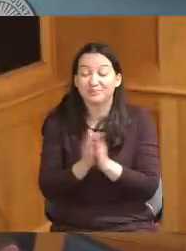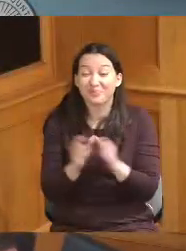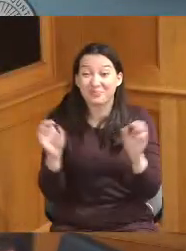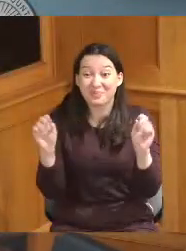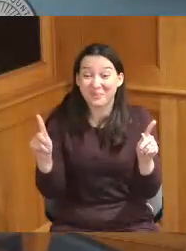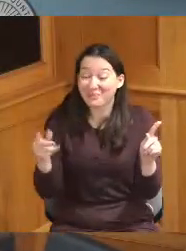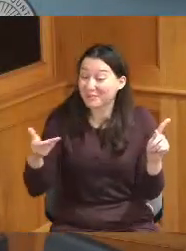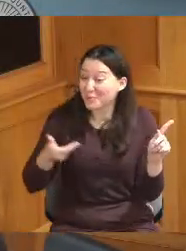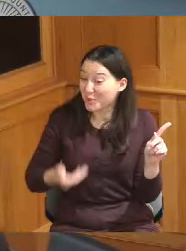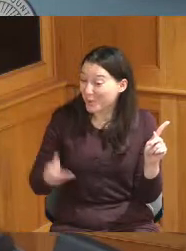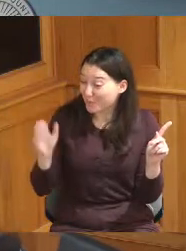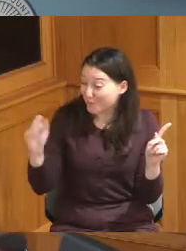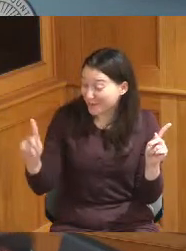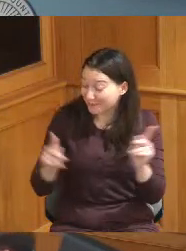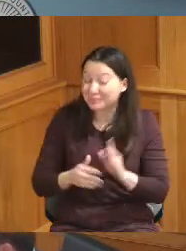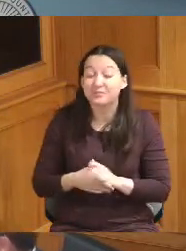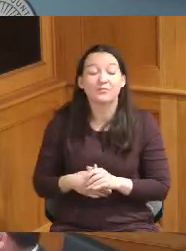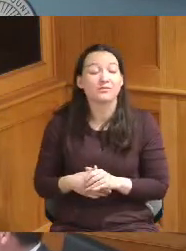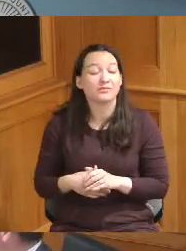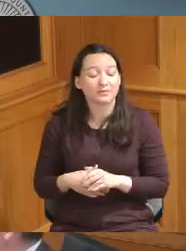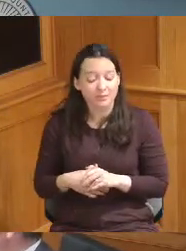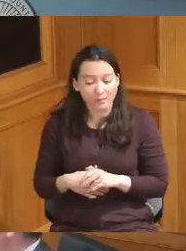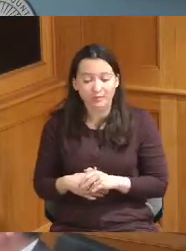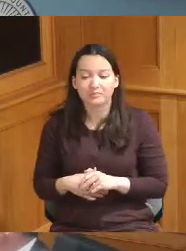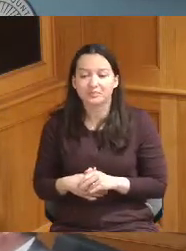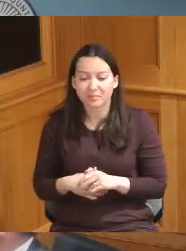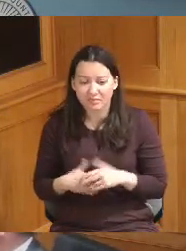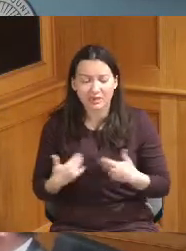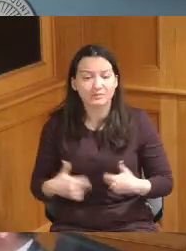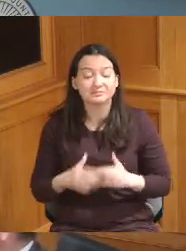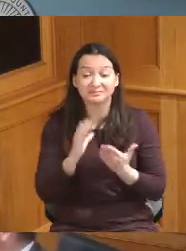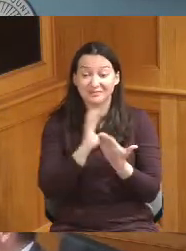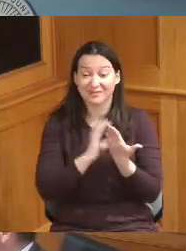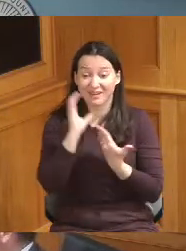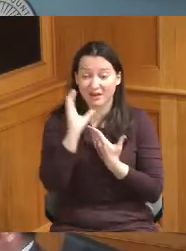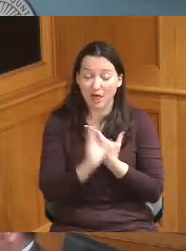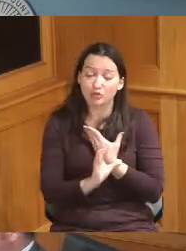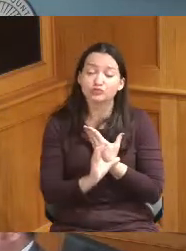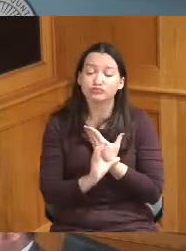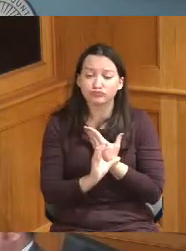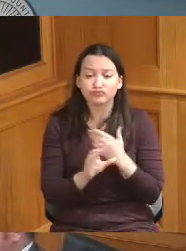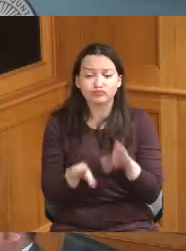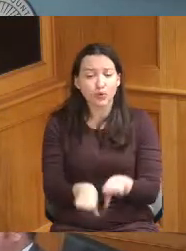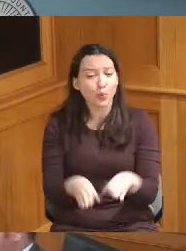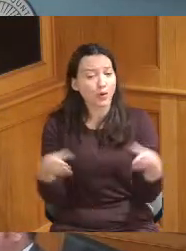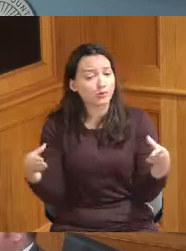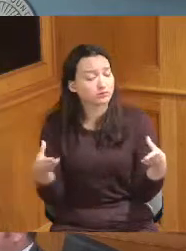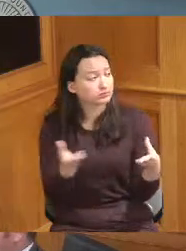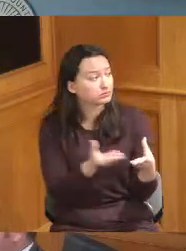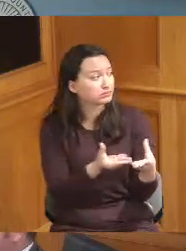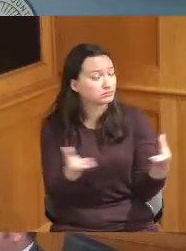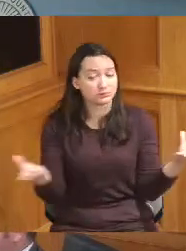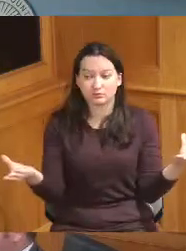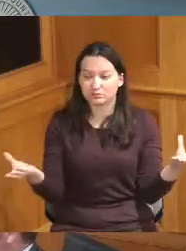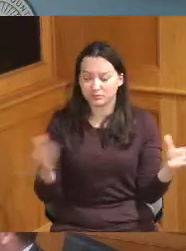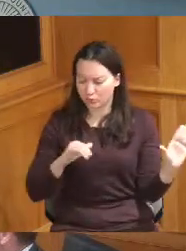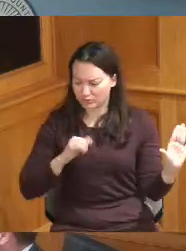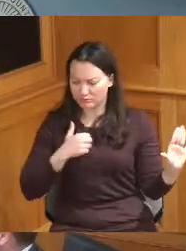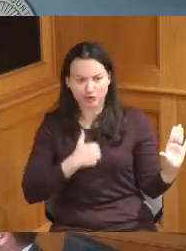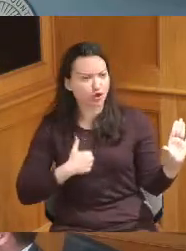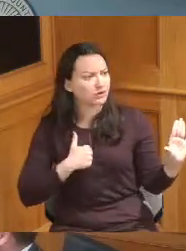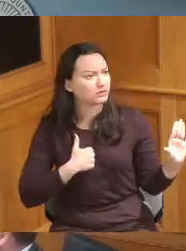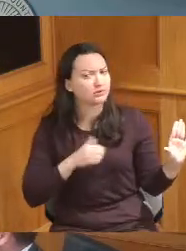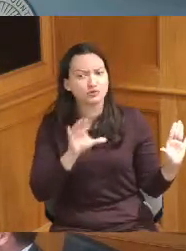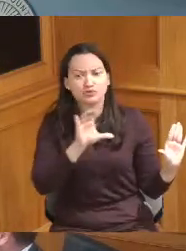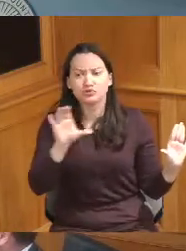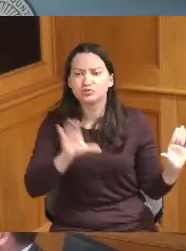Okay, welcome back. Welcome back. We have a calendar. We'll open it up for, anybody on